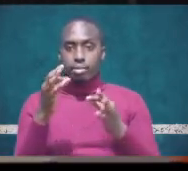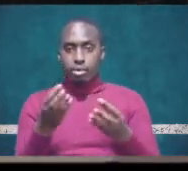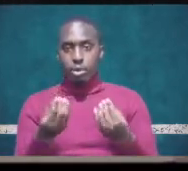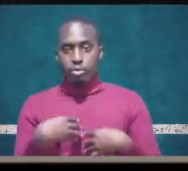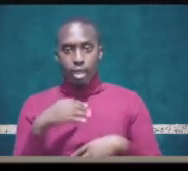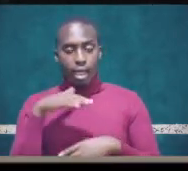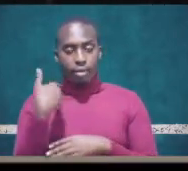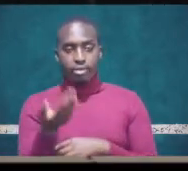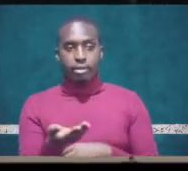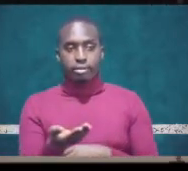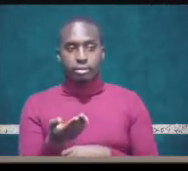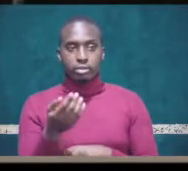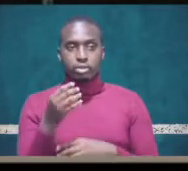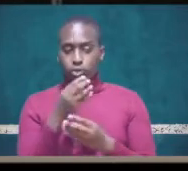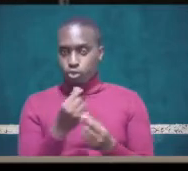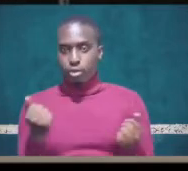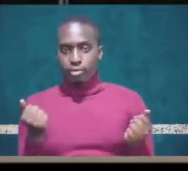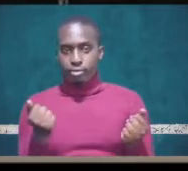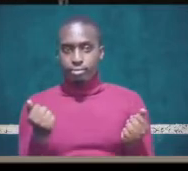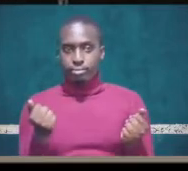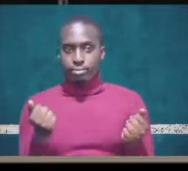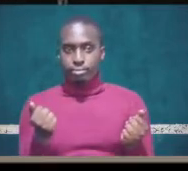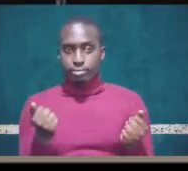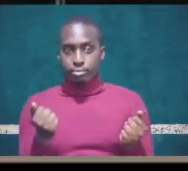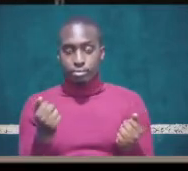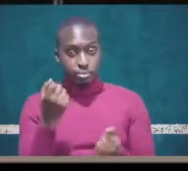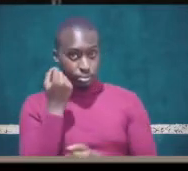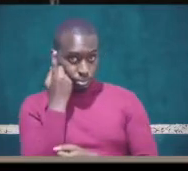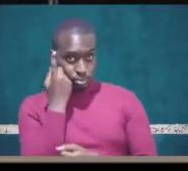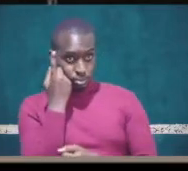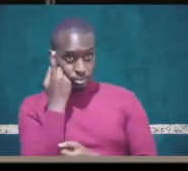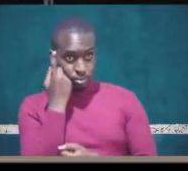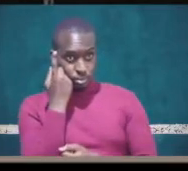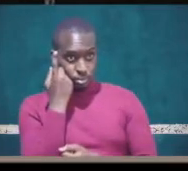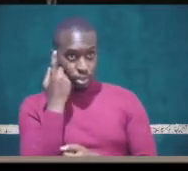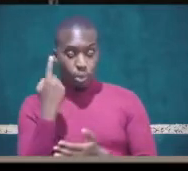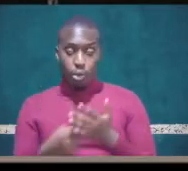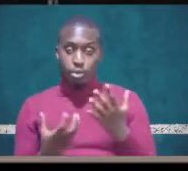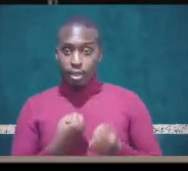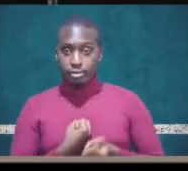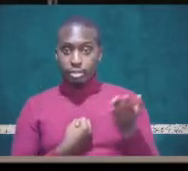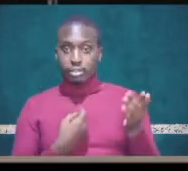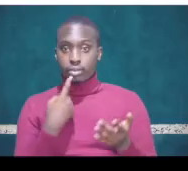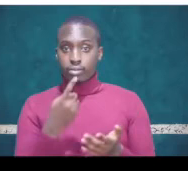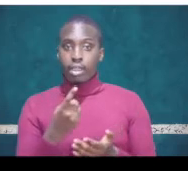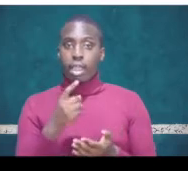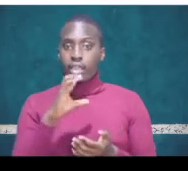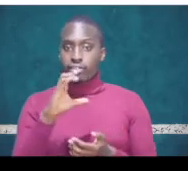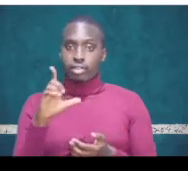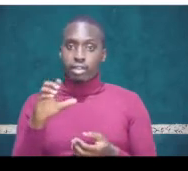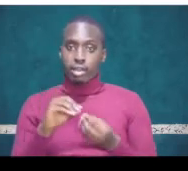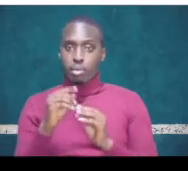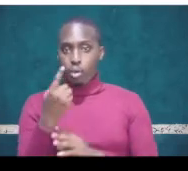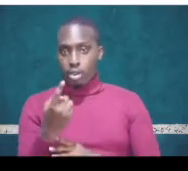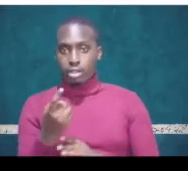then after, we solve. Do you understand? What we have here is a cell number 1, and